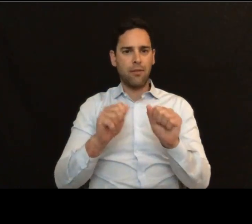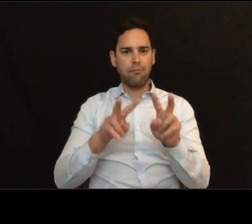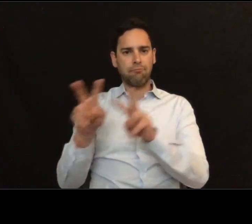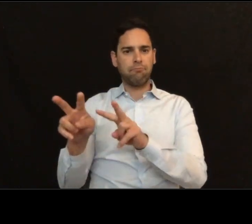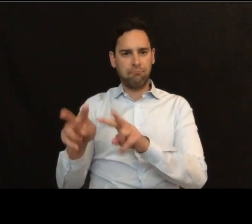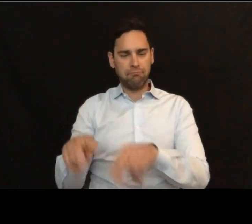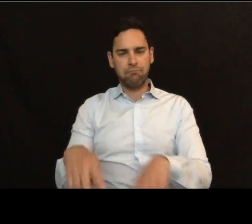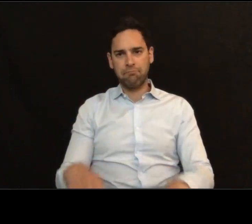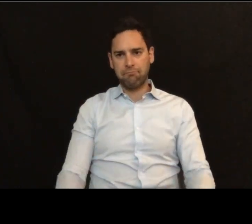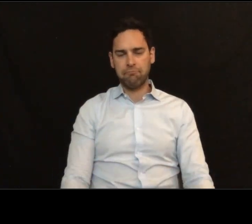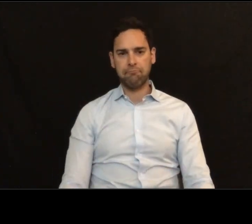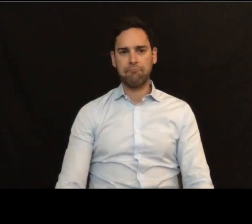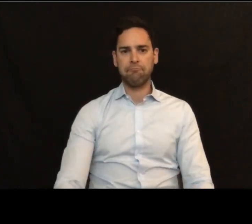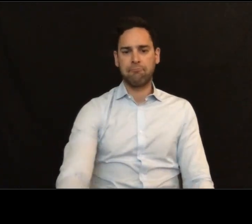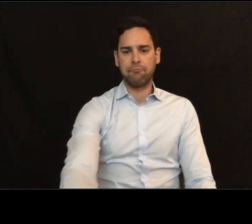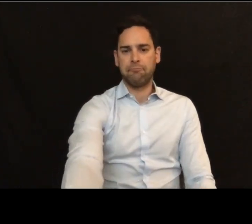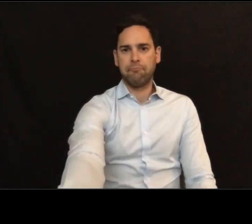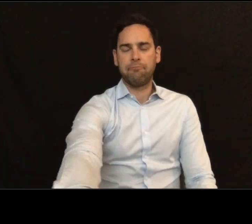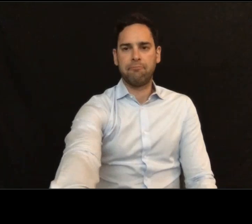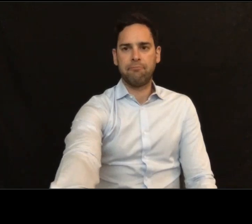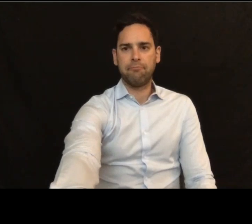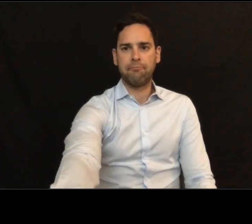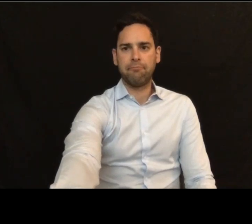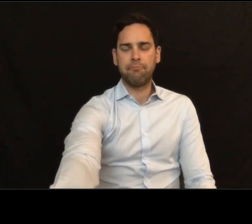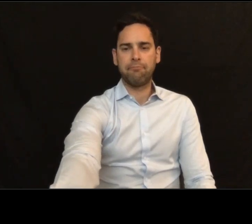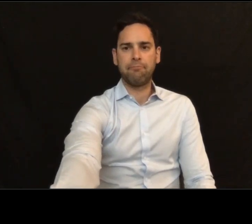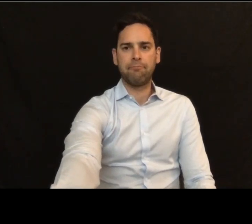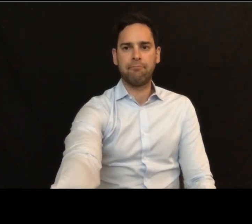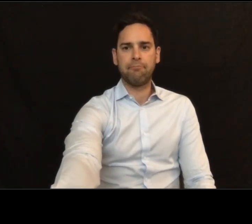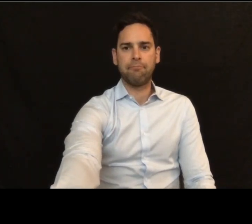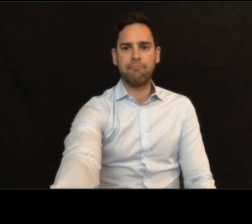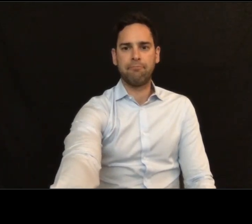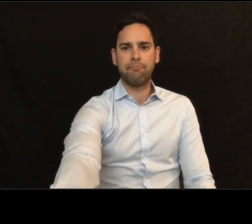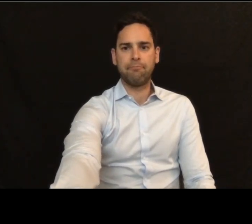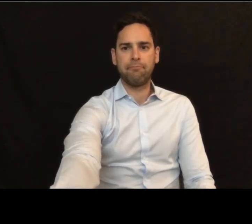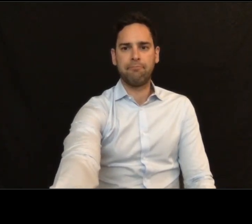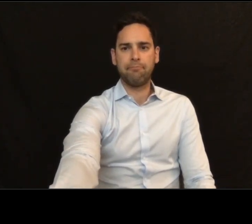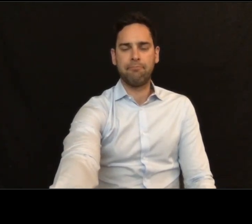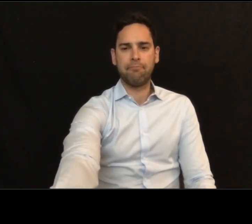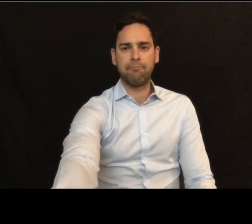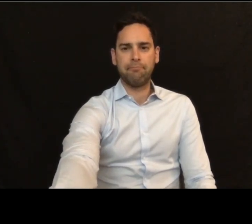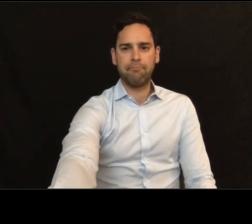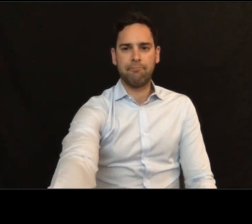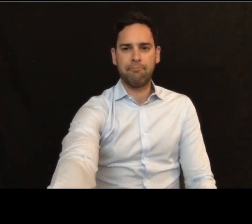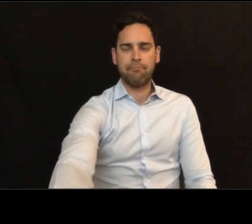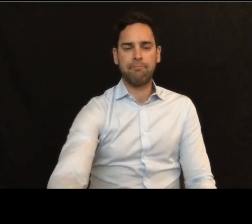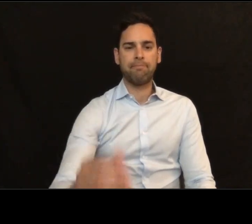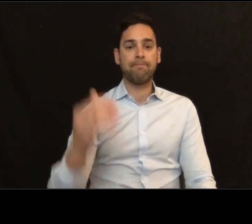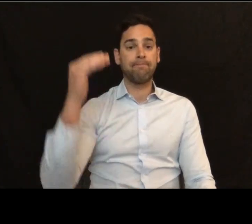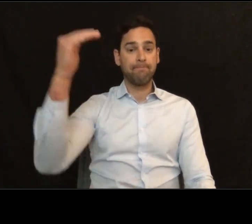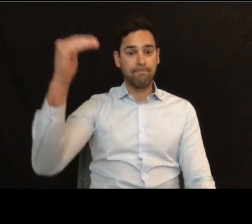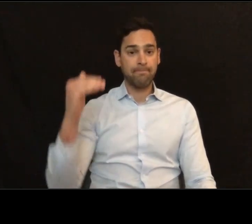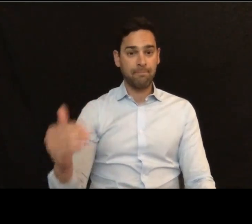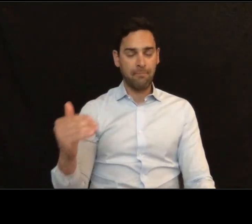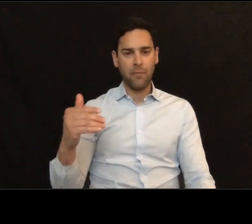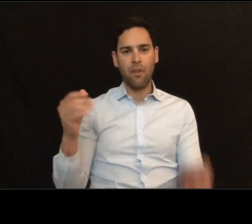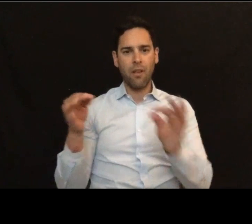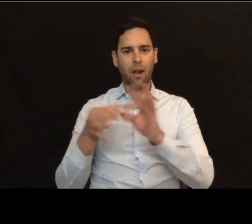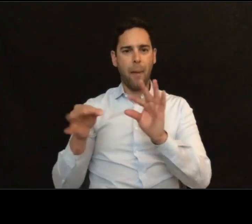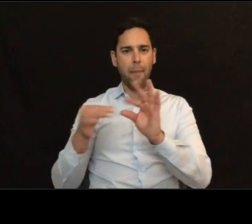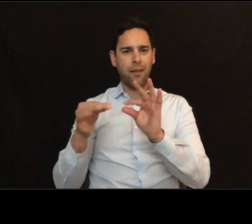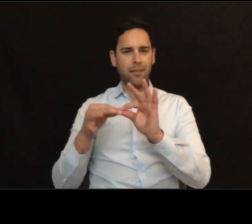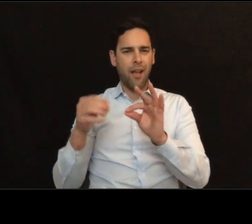now. Okay, and here's the comment. I think it's not specified, but it is really for you,